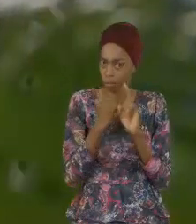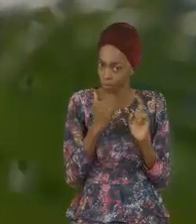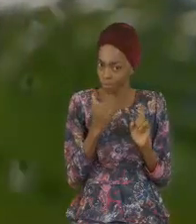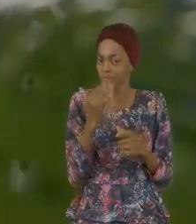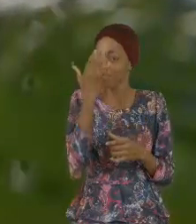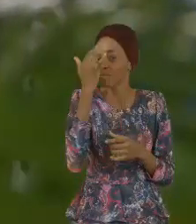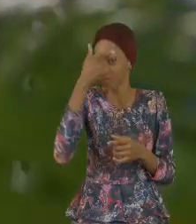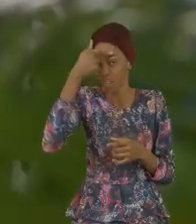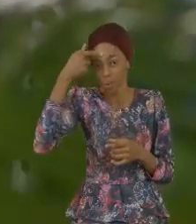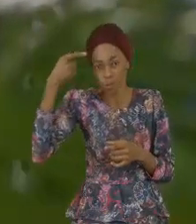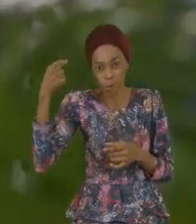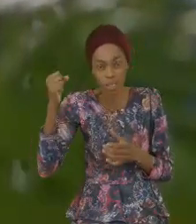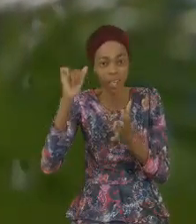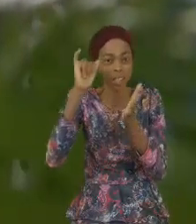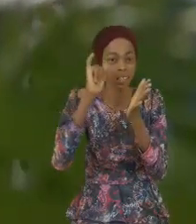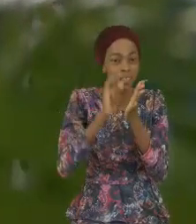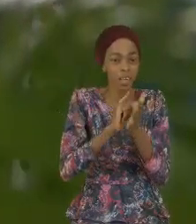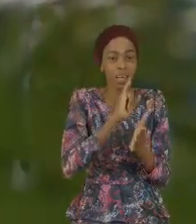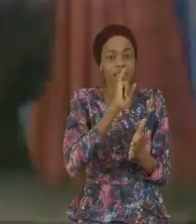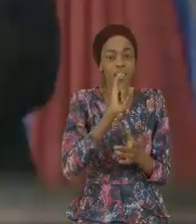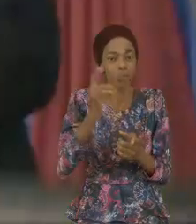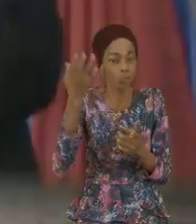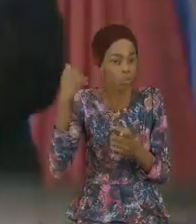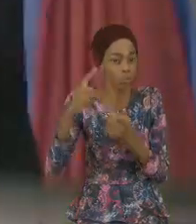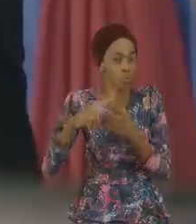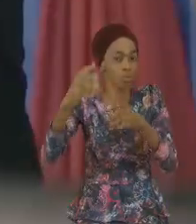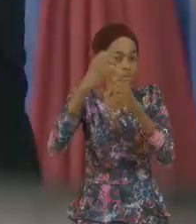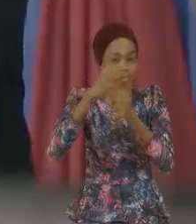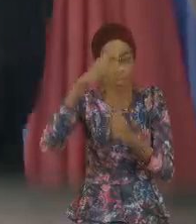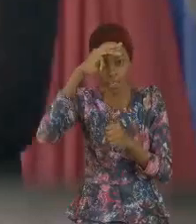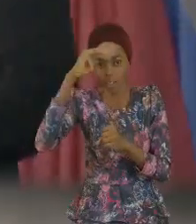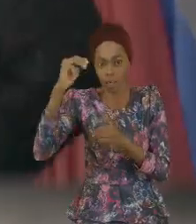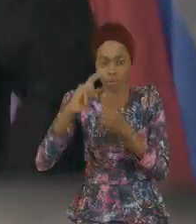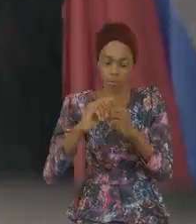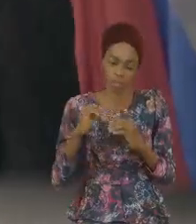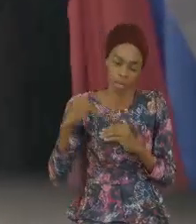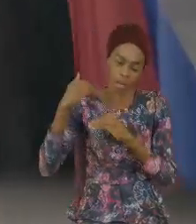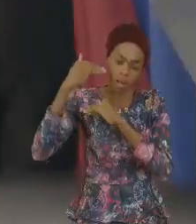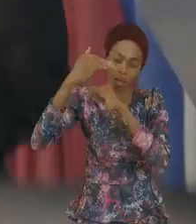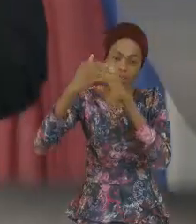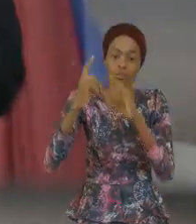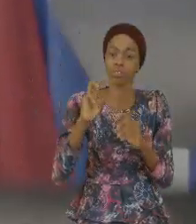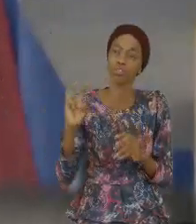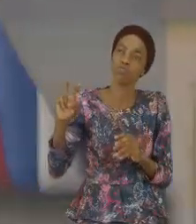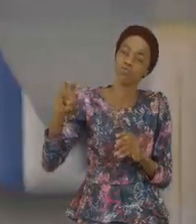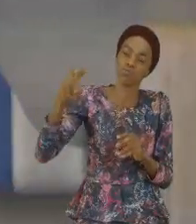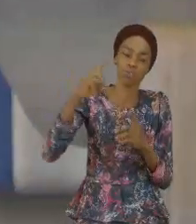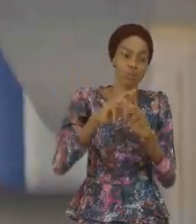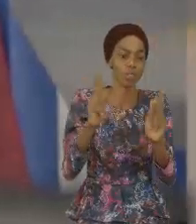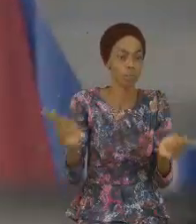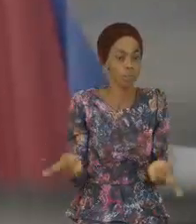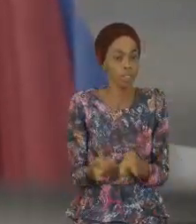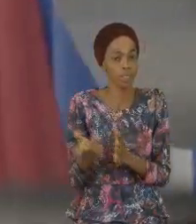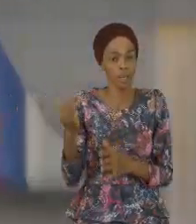Because that was to take them ahead in the journey to the place they were going. The same thing